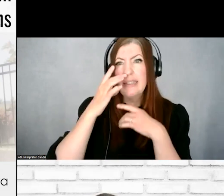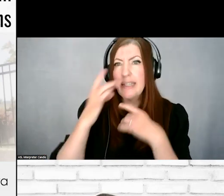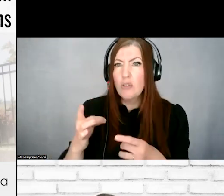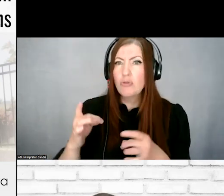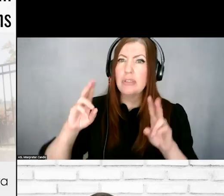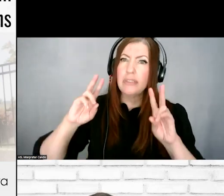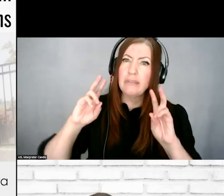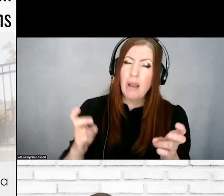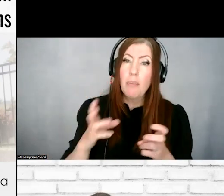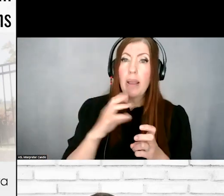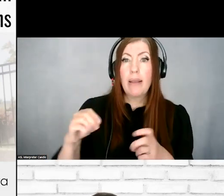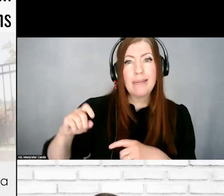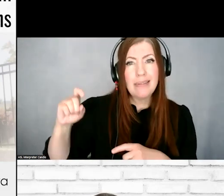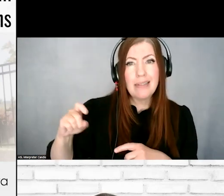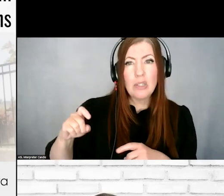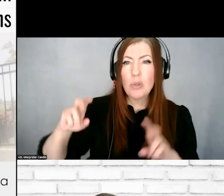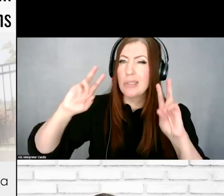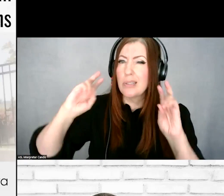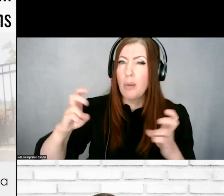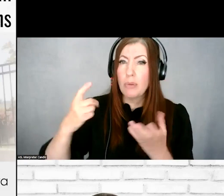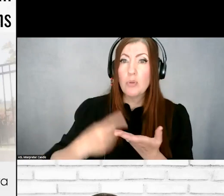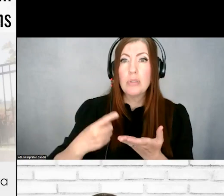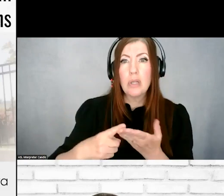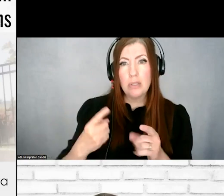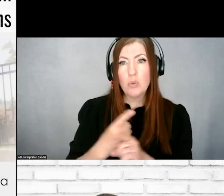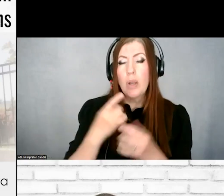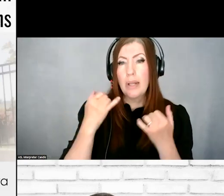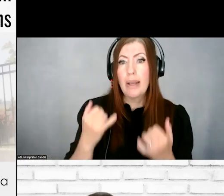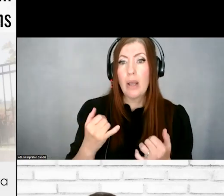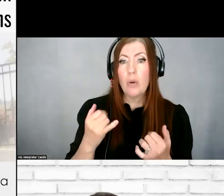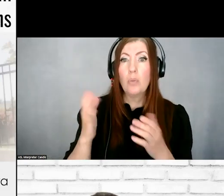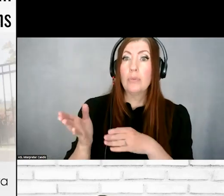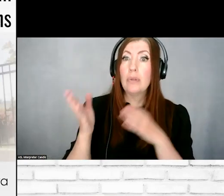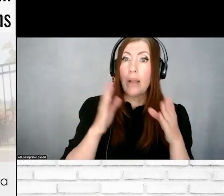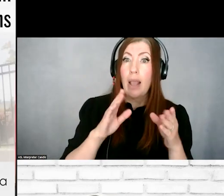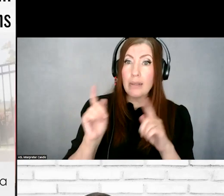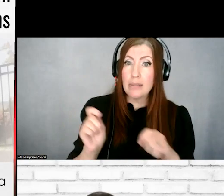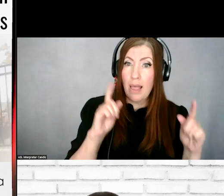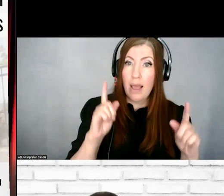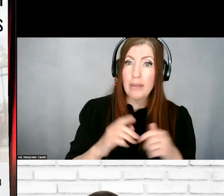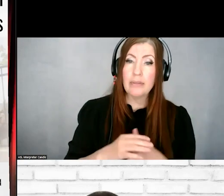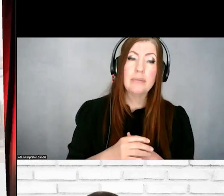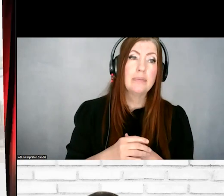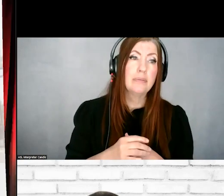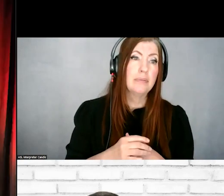and a necessary topic to discuss at this time. So let's go to the next slide.